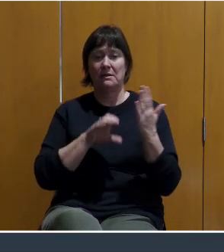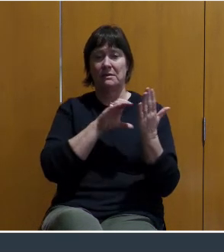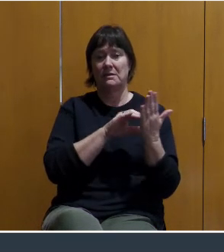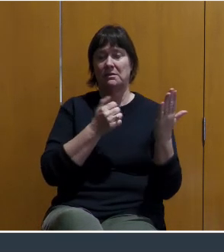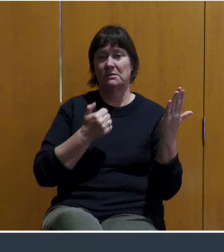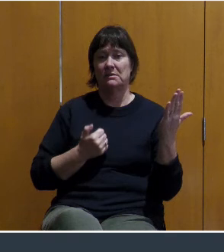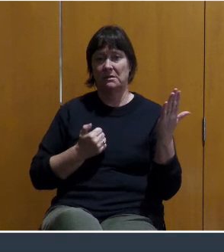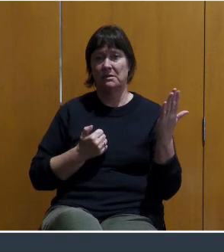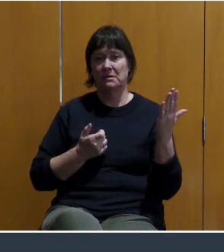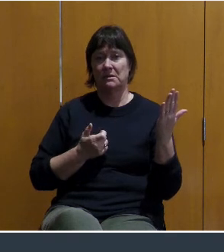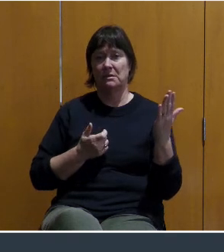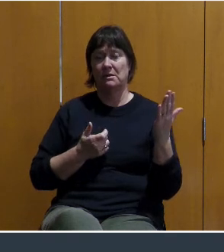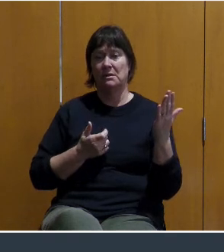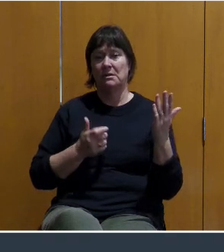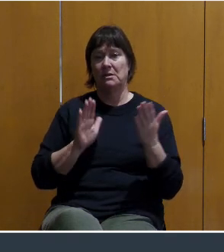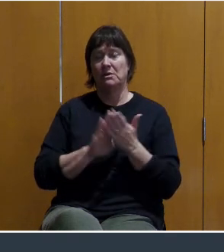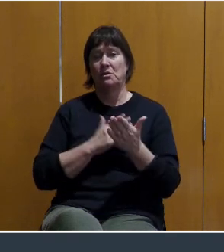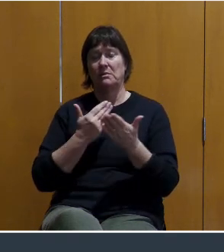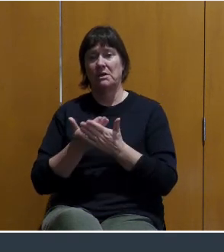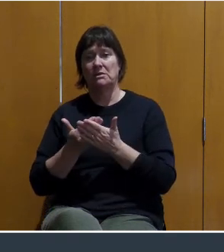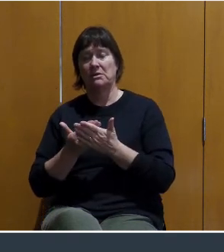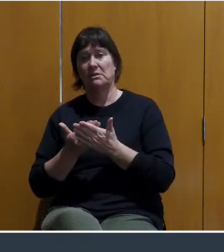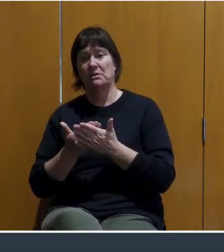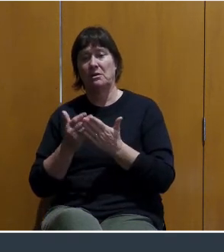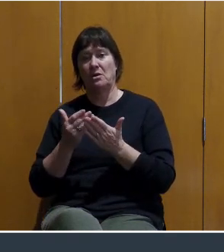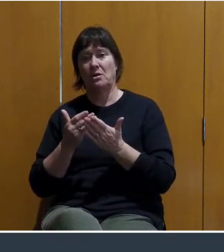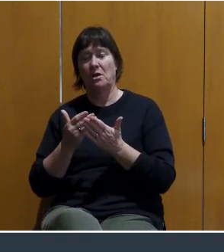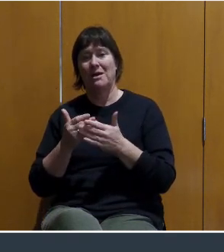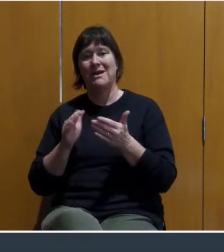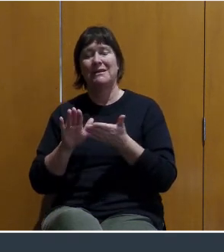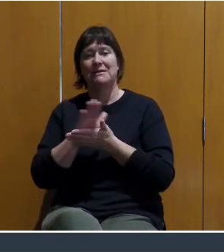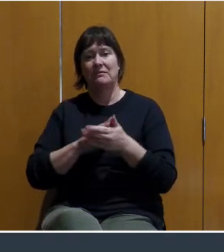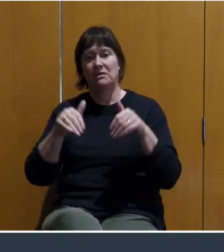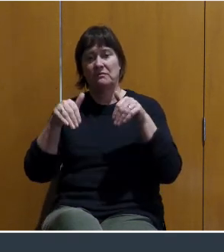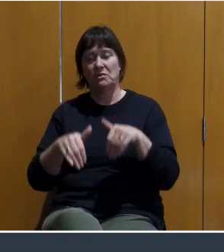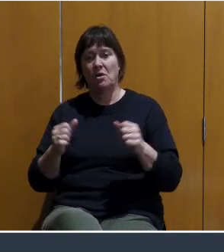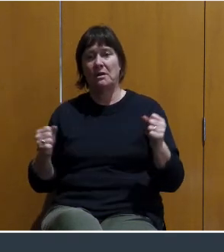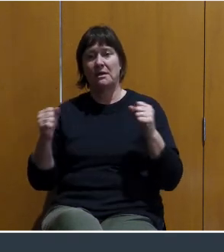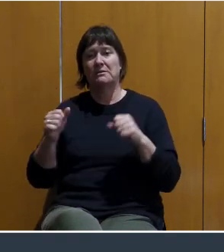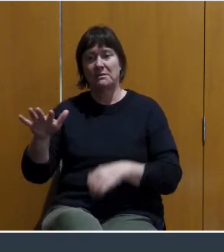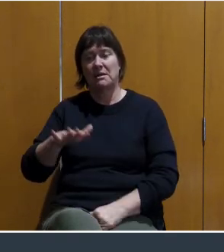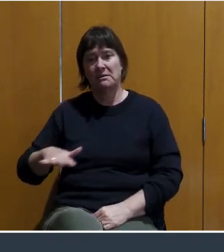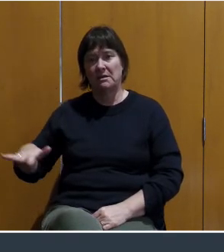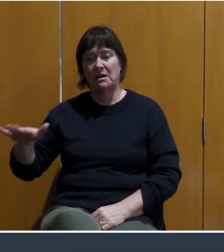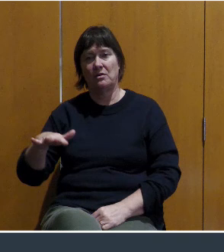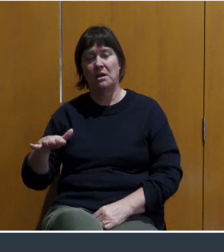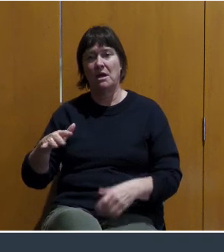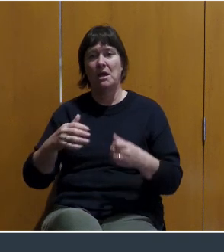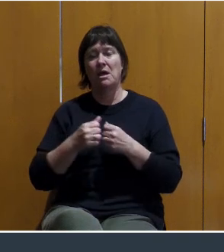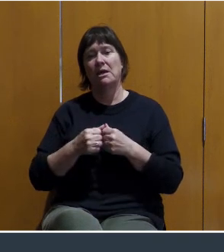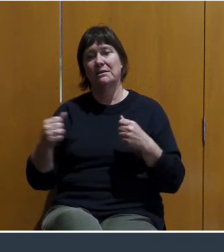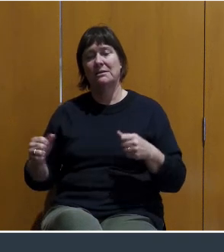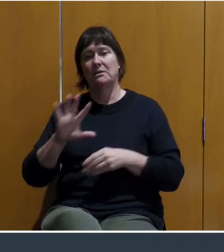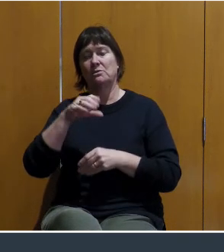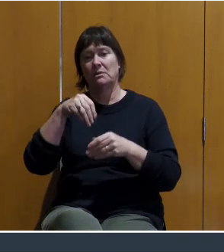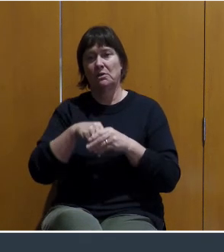6, interpretation of the proposed bylaw, the definition of dog exercise area would be extended to include